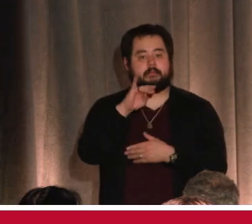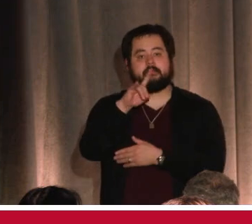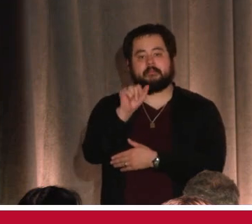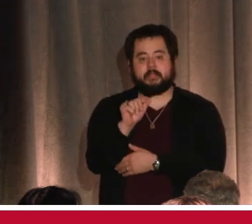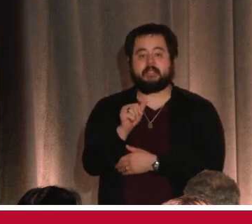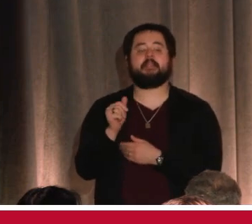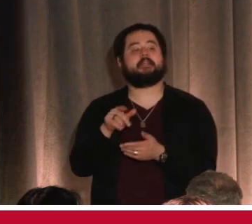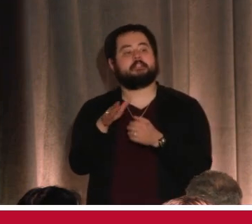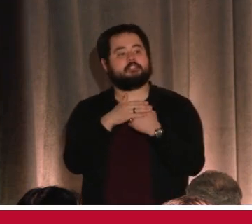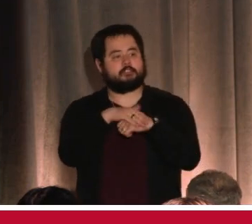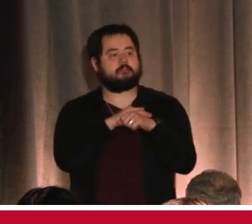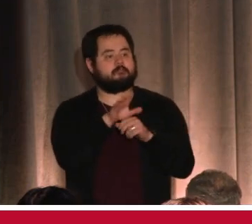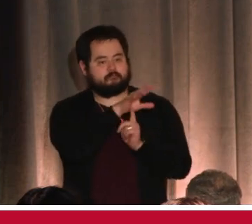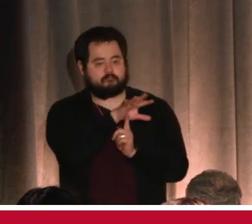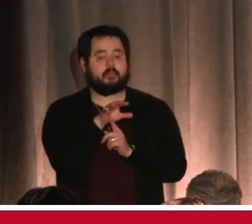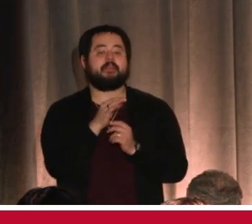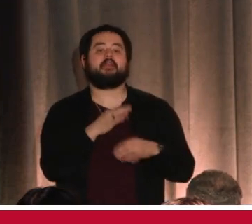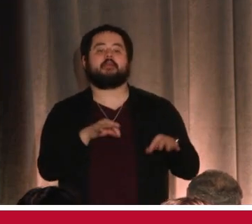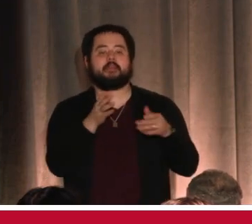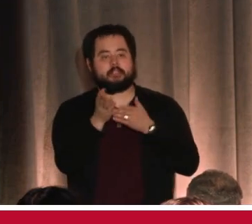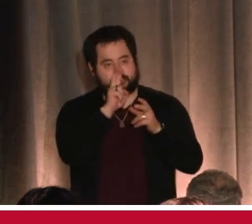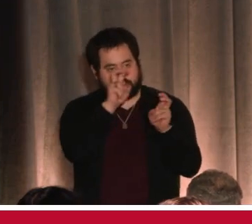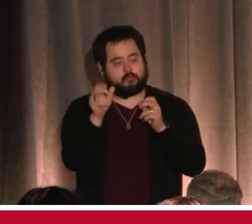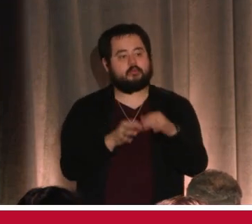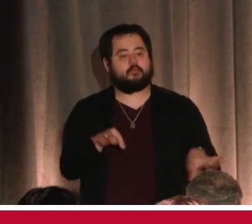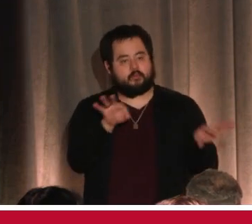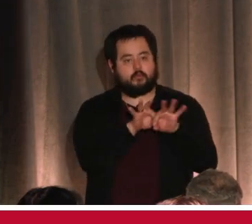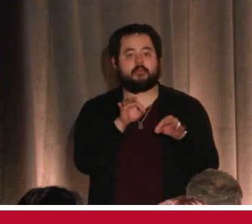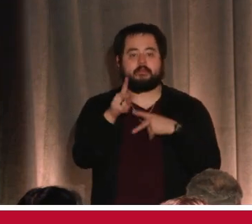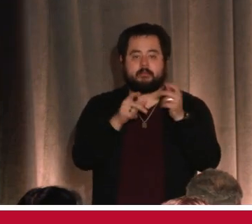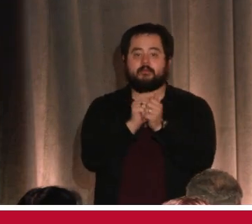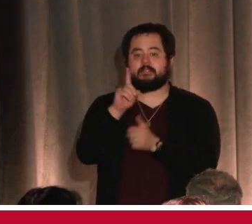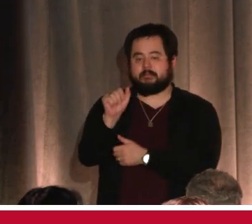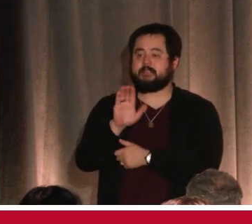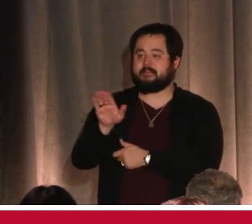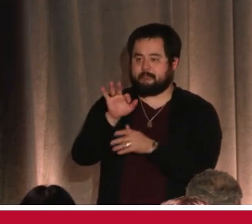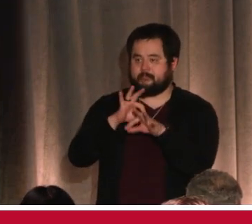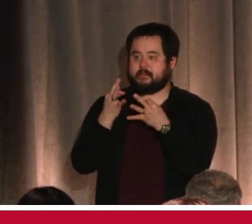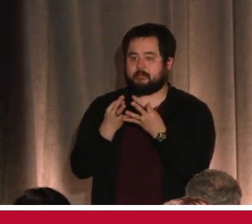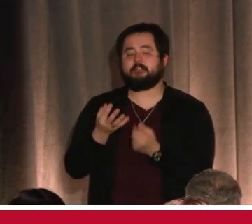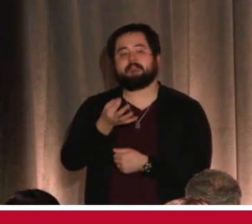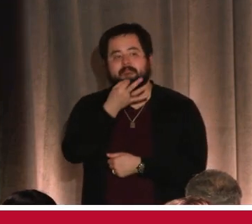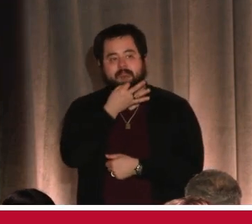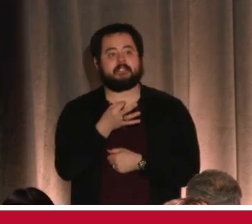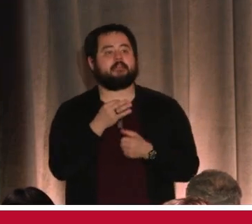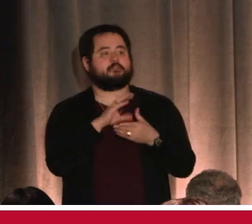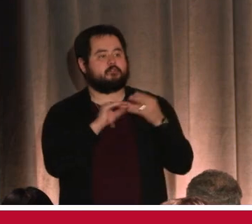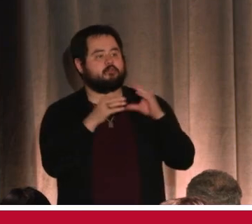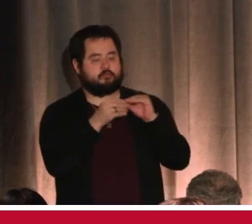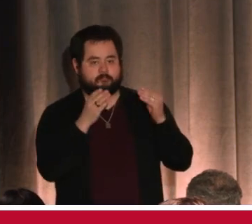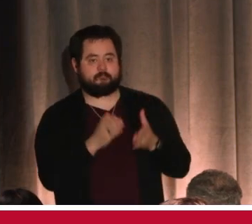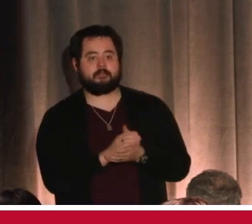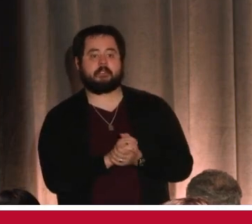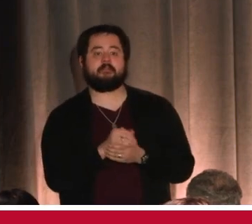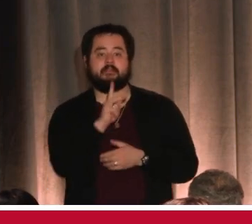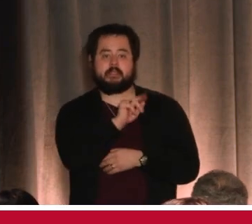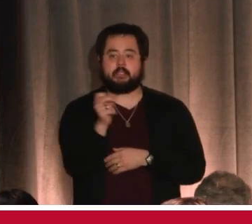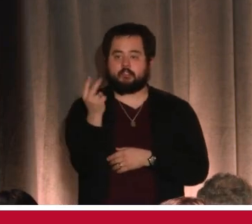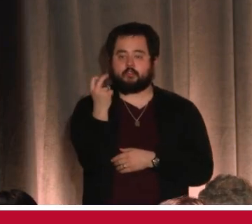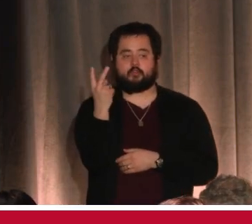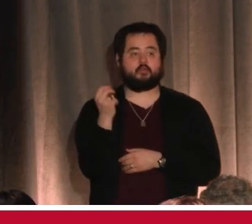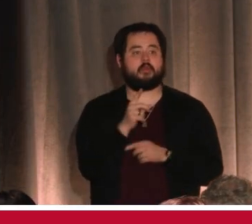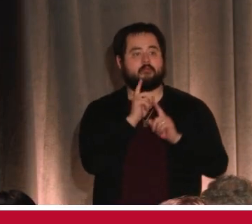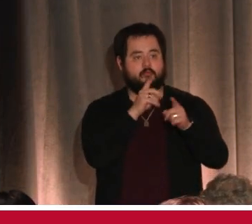disabilities and their families. Megan is a talented journalist and storyteller. As the K-12 suburban education reporter for the